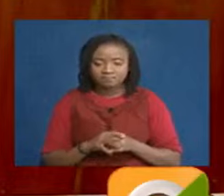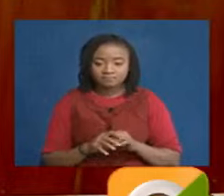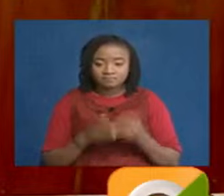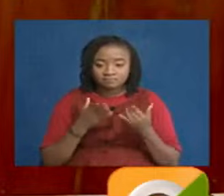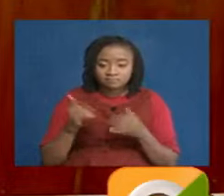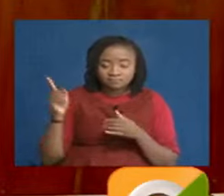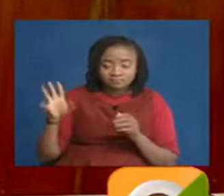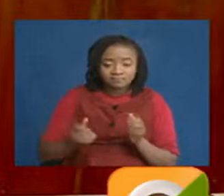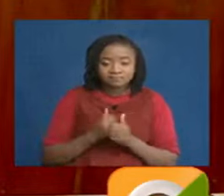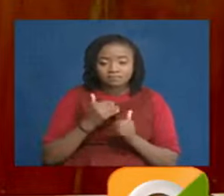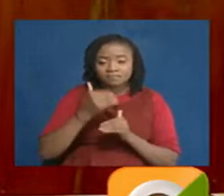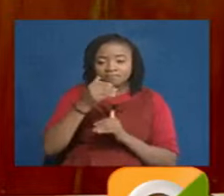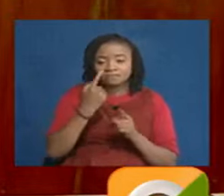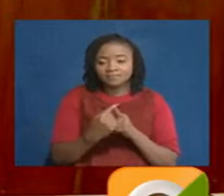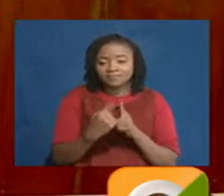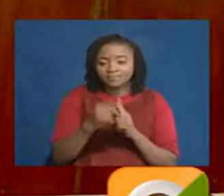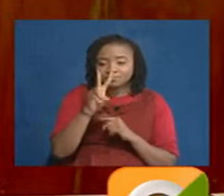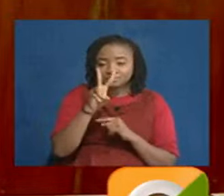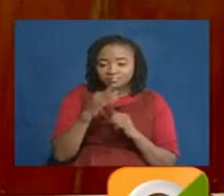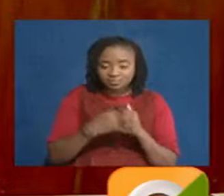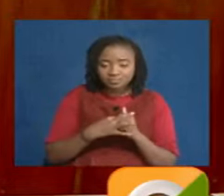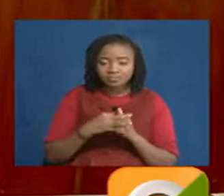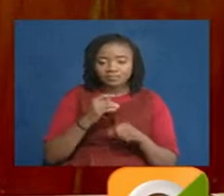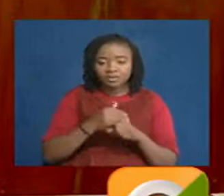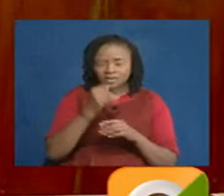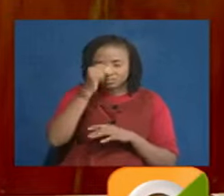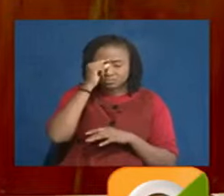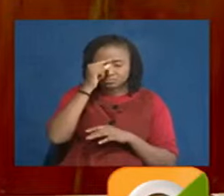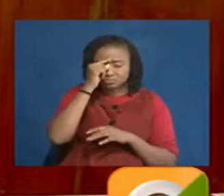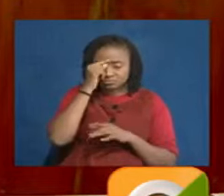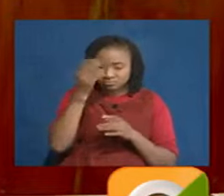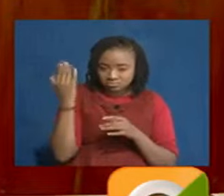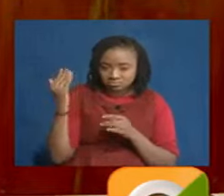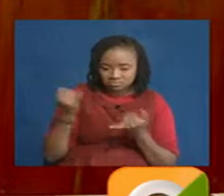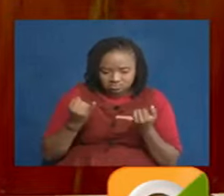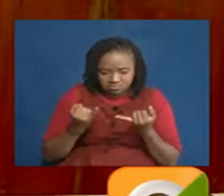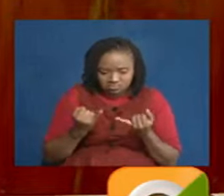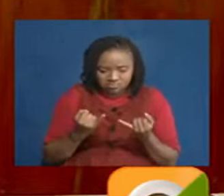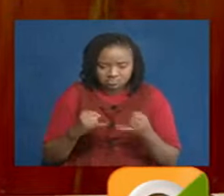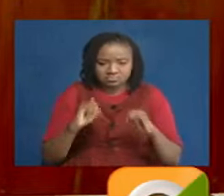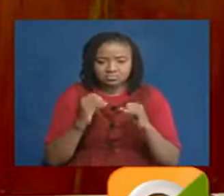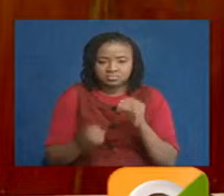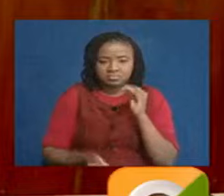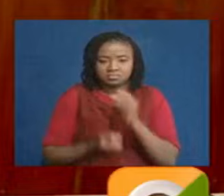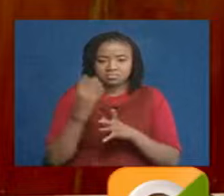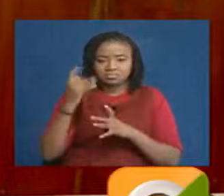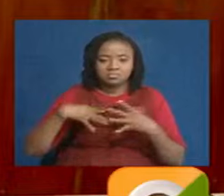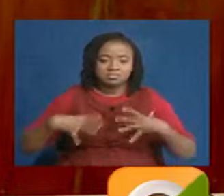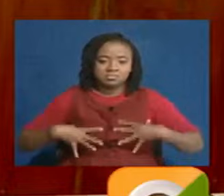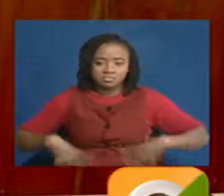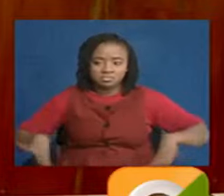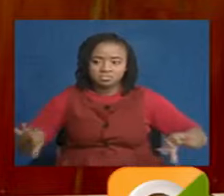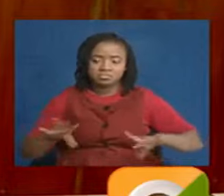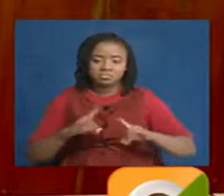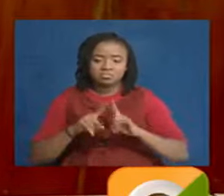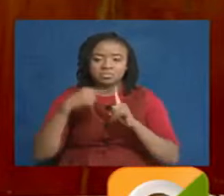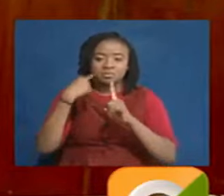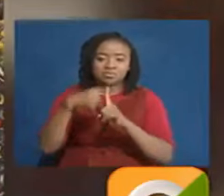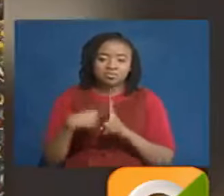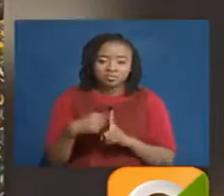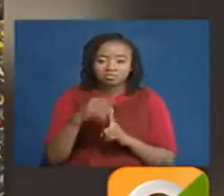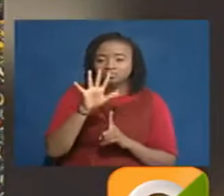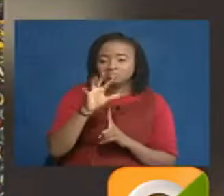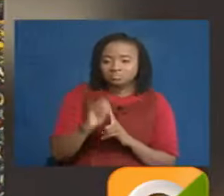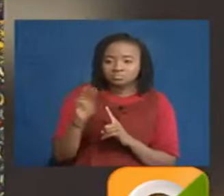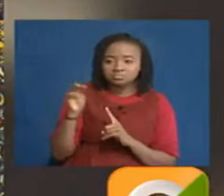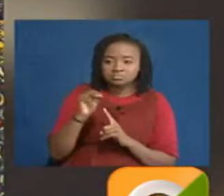20 years after the government burnt its fingers in the first attempt to come up with the attire, which gobbled up 50 million shillings.